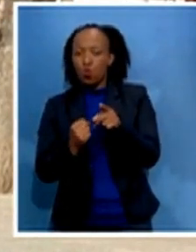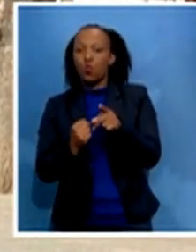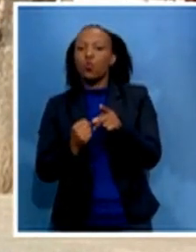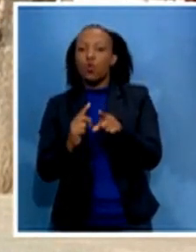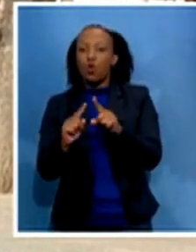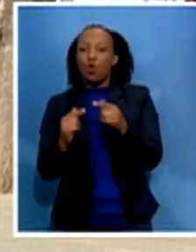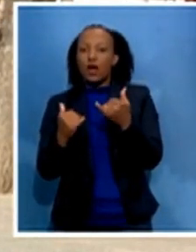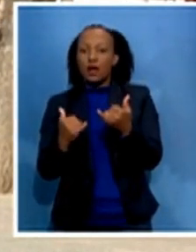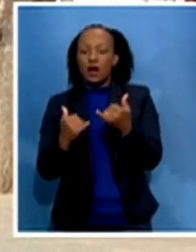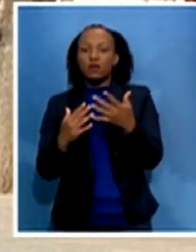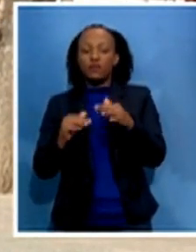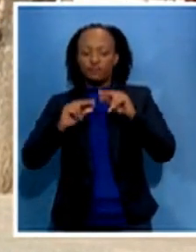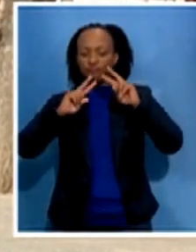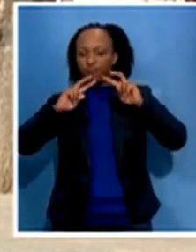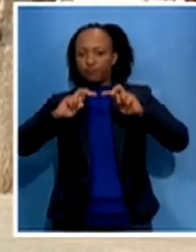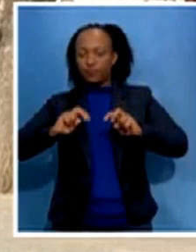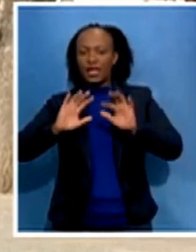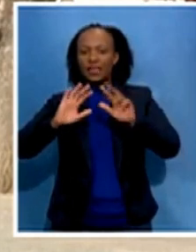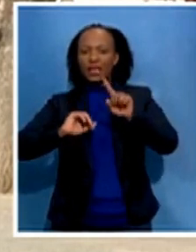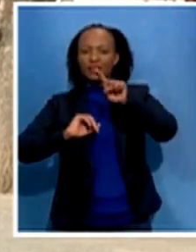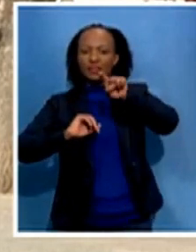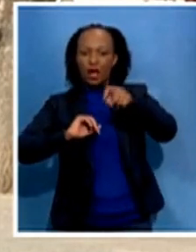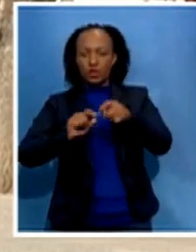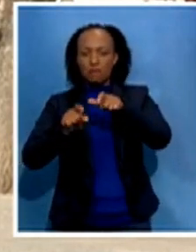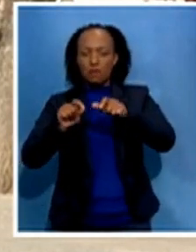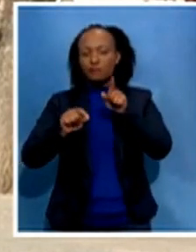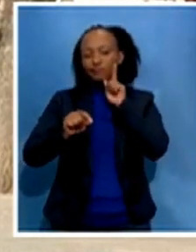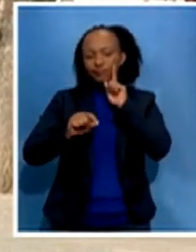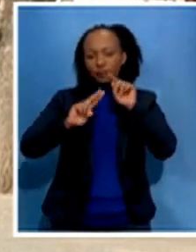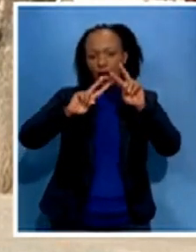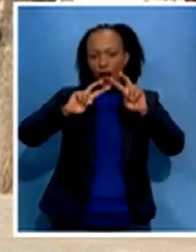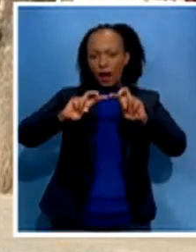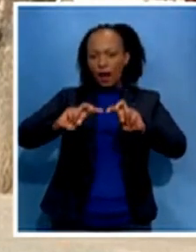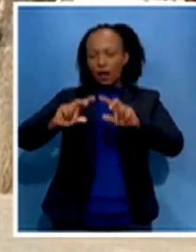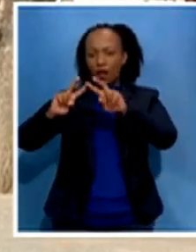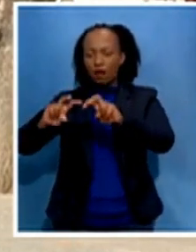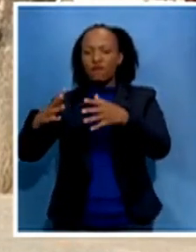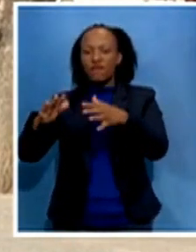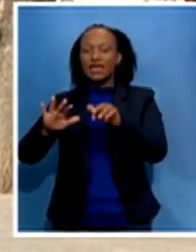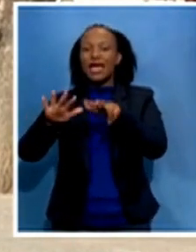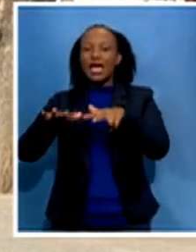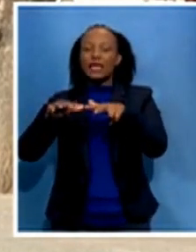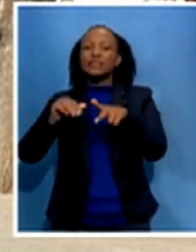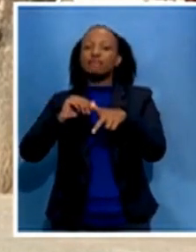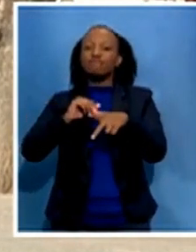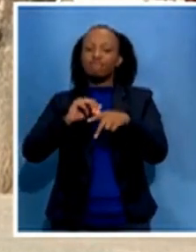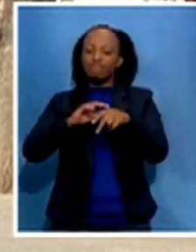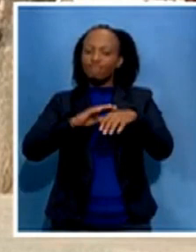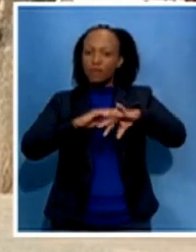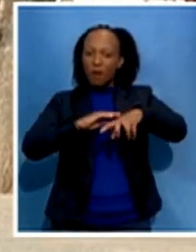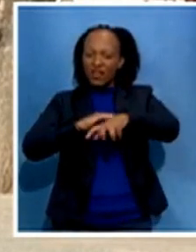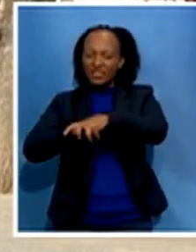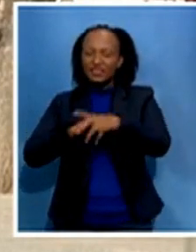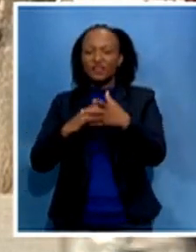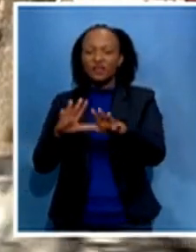10,000 samples found this strain in 18 states, along with variants of strains first detected in the